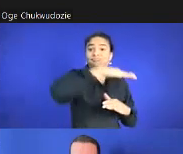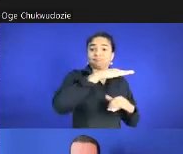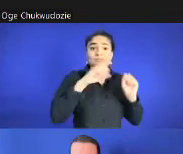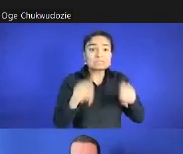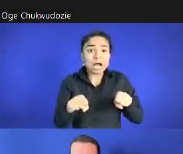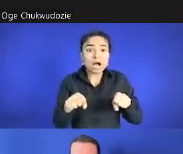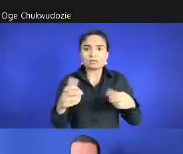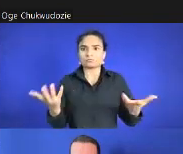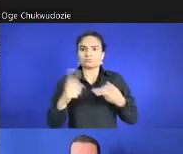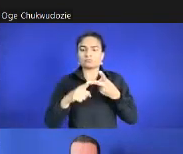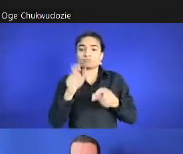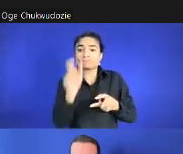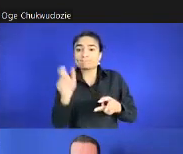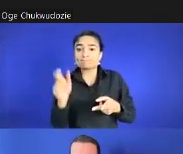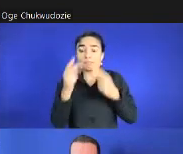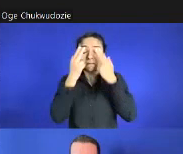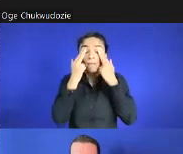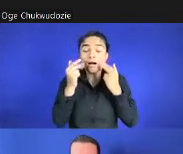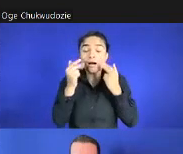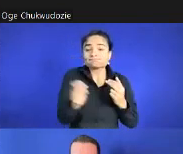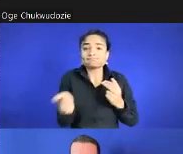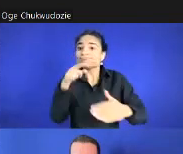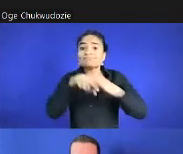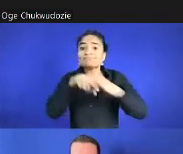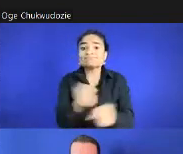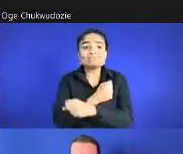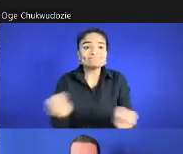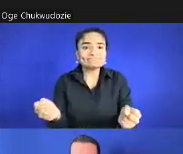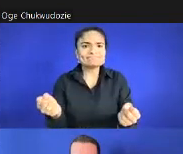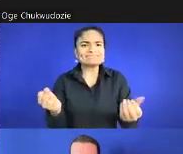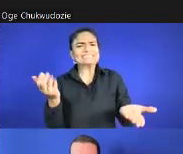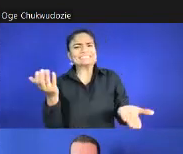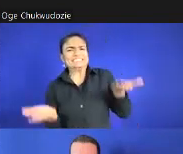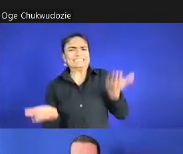include everybody, different groups of people with different abilities in the community.